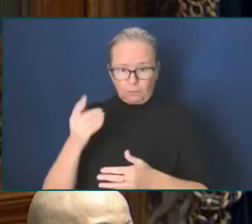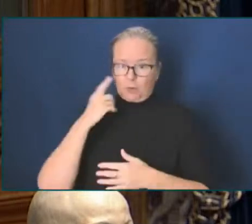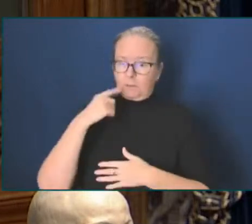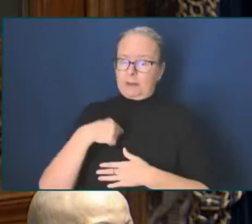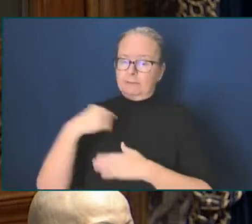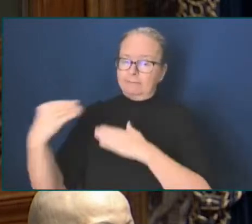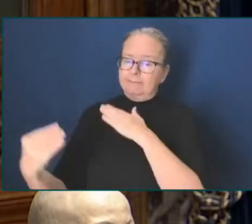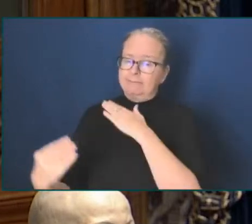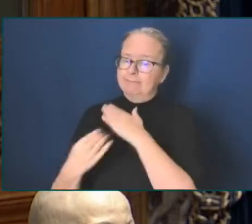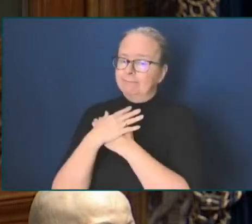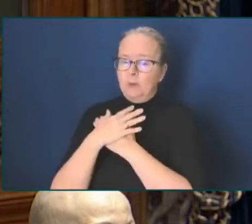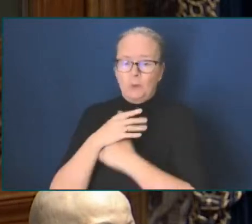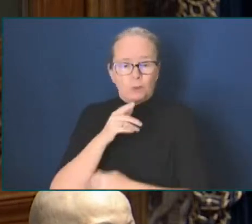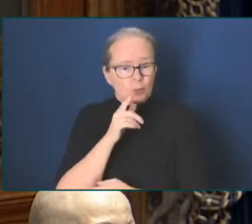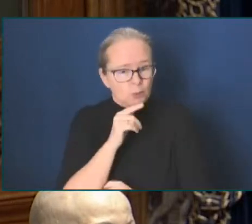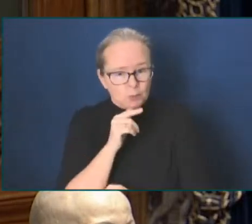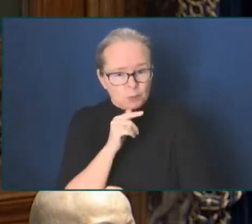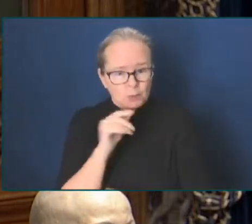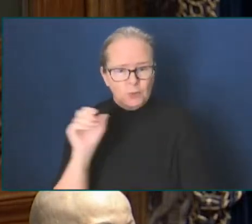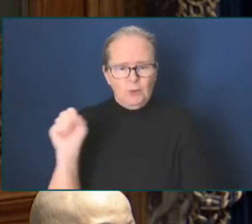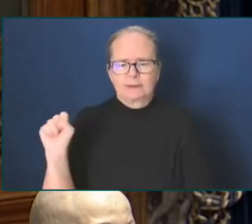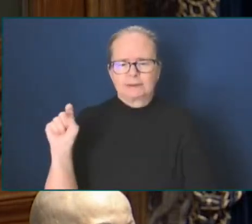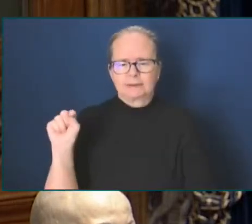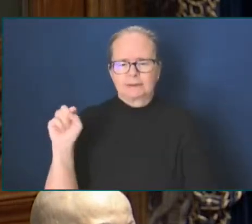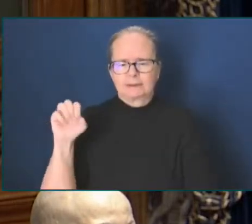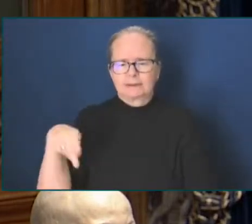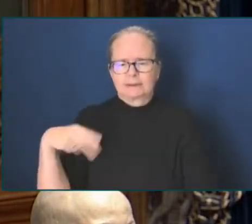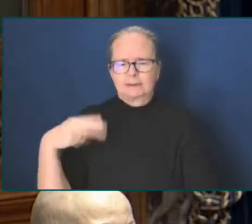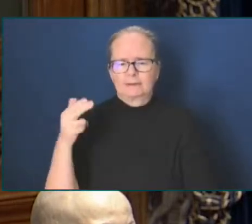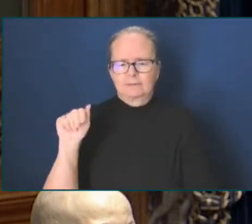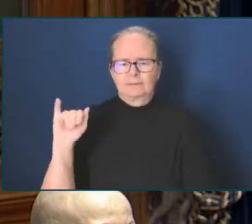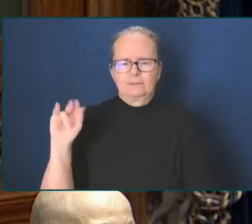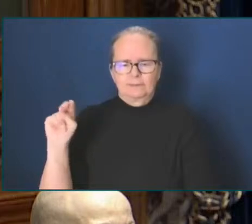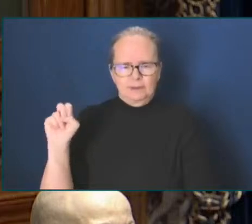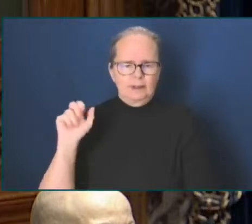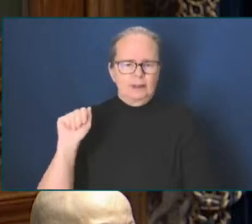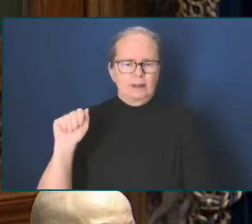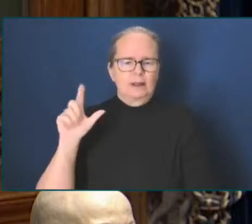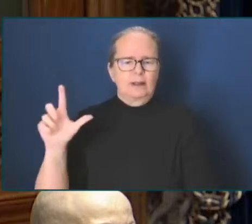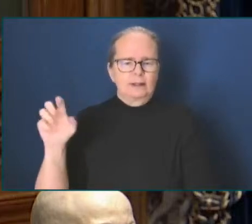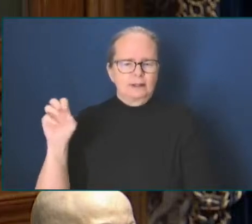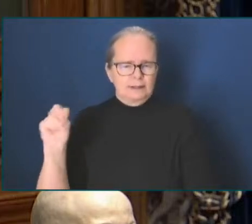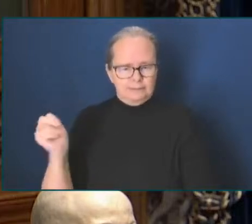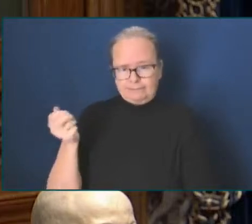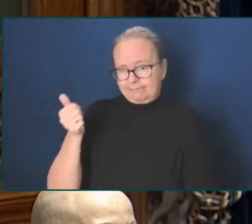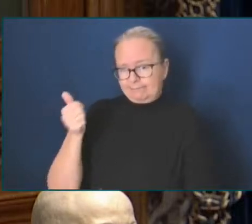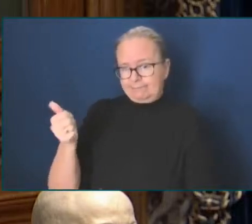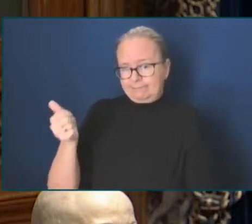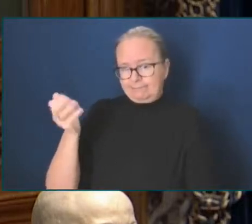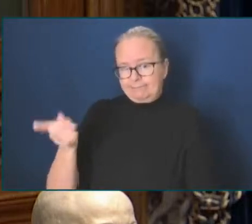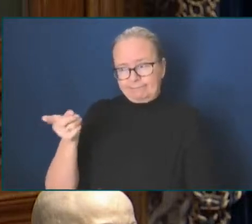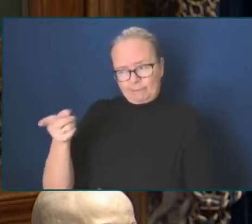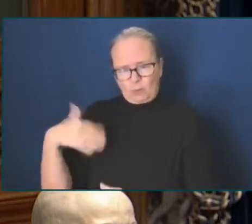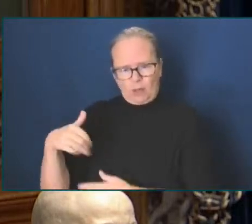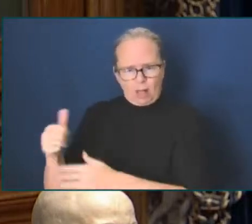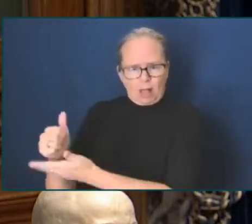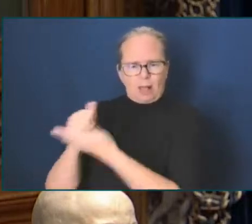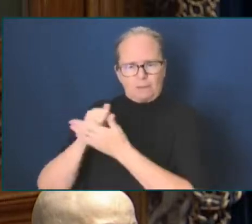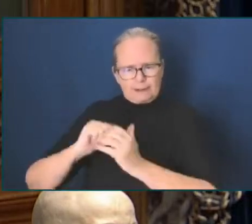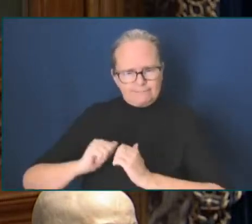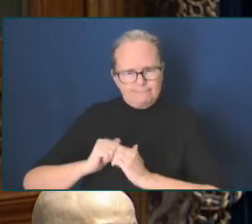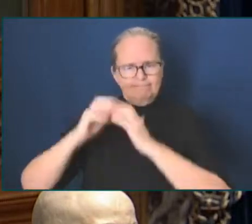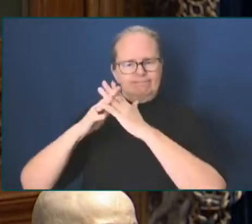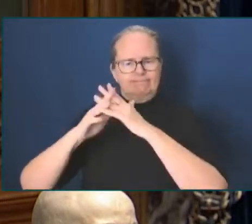of Hogan's Alley Society, a society that has not only restored the history, memory, and celebration of